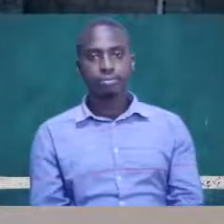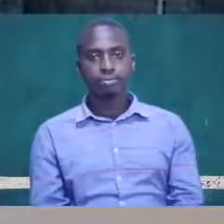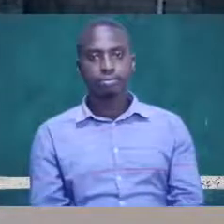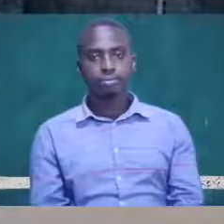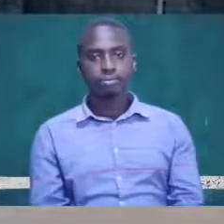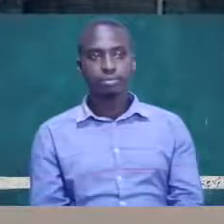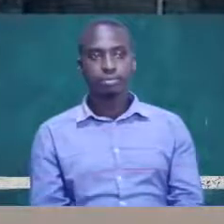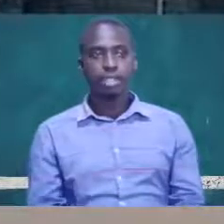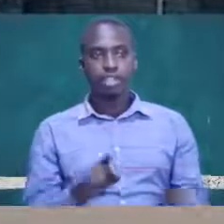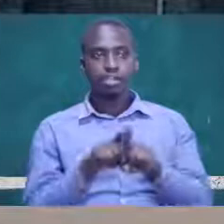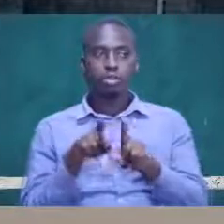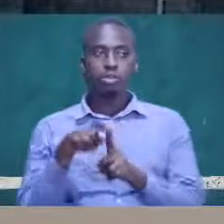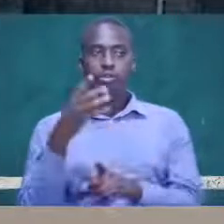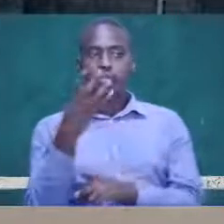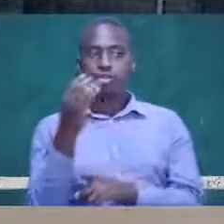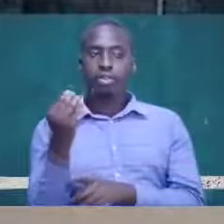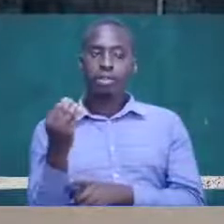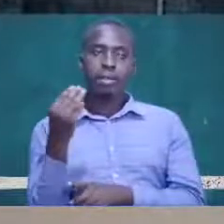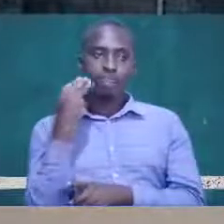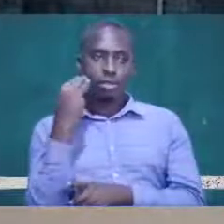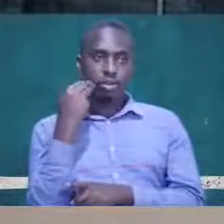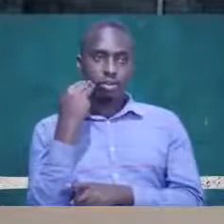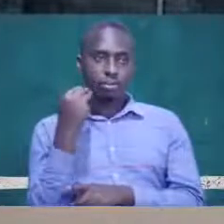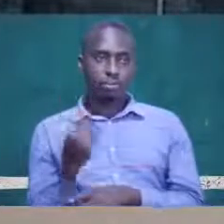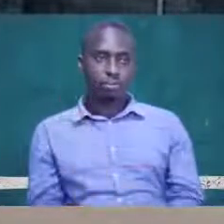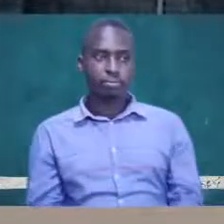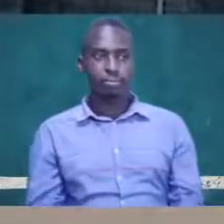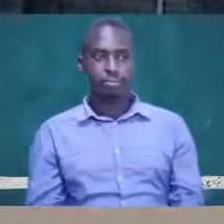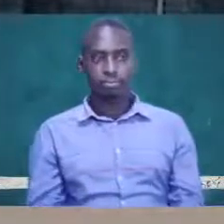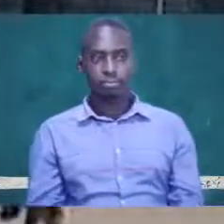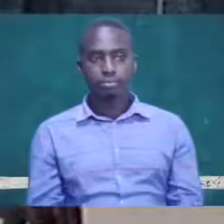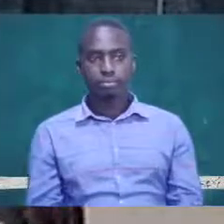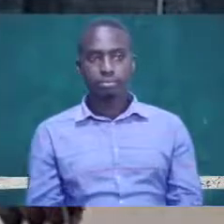is equal to 40 million. Our change in